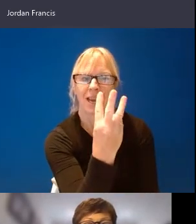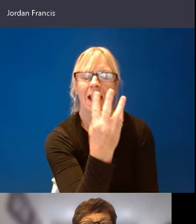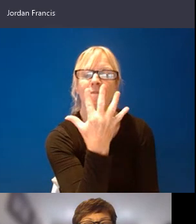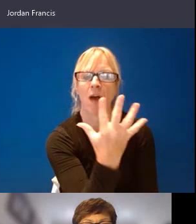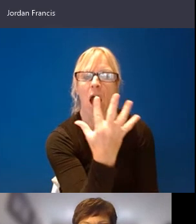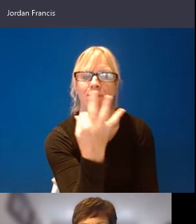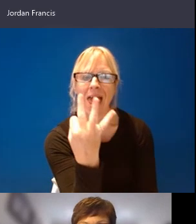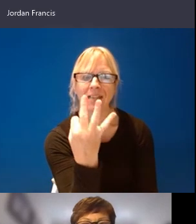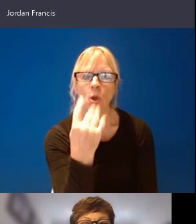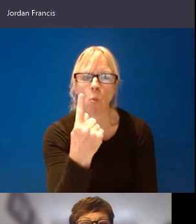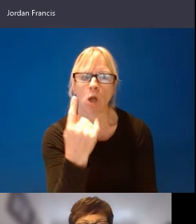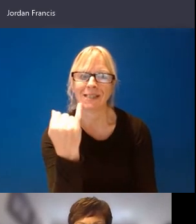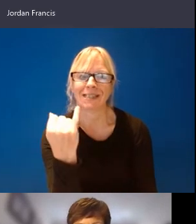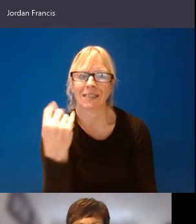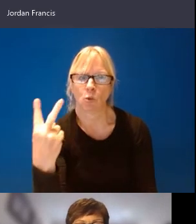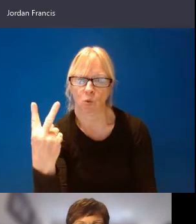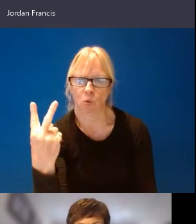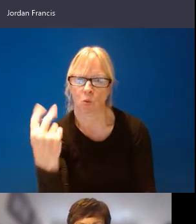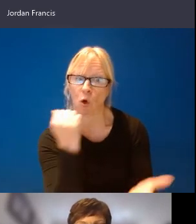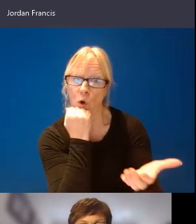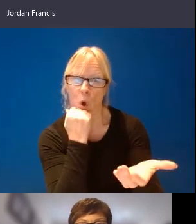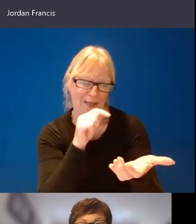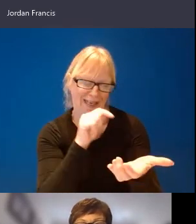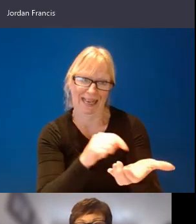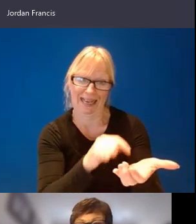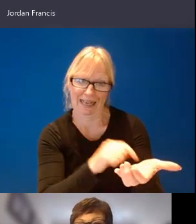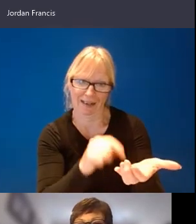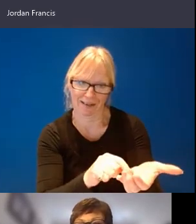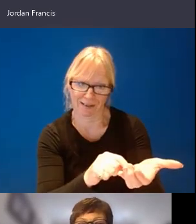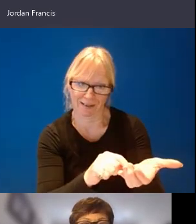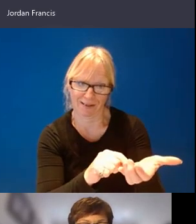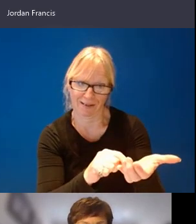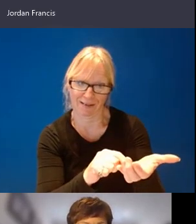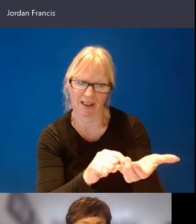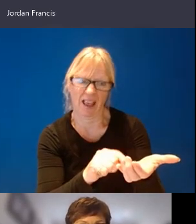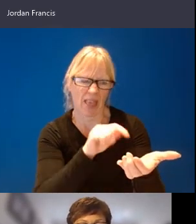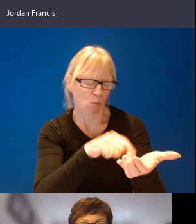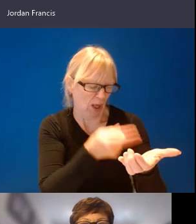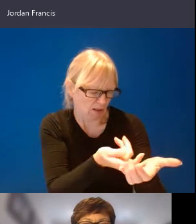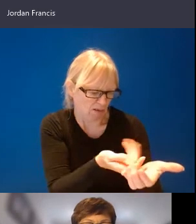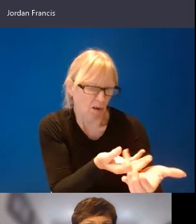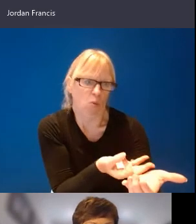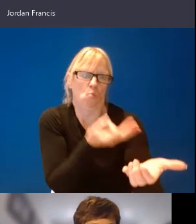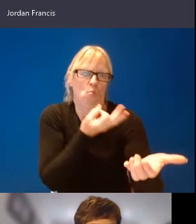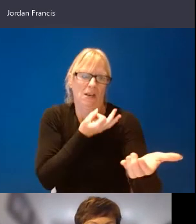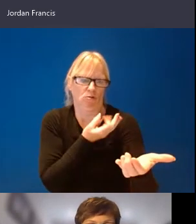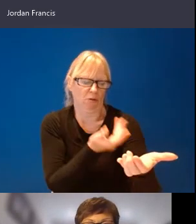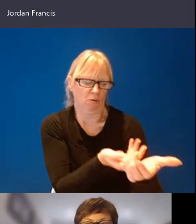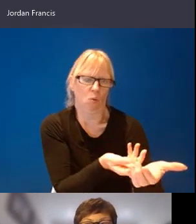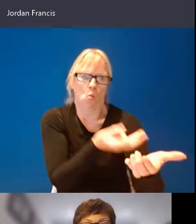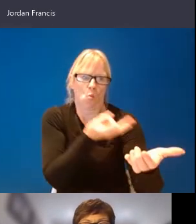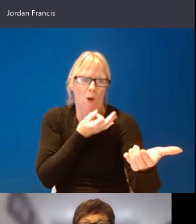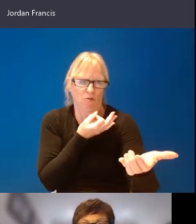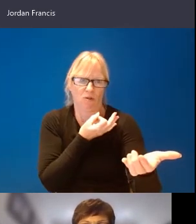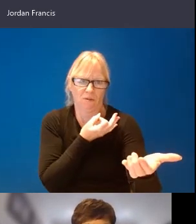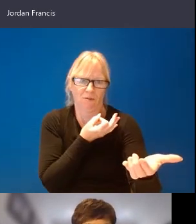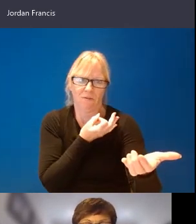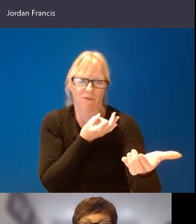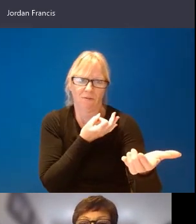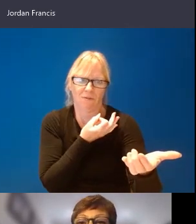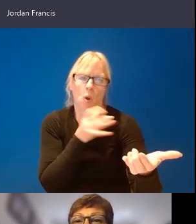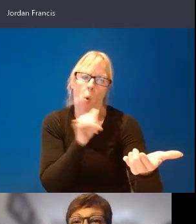43635812. And then we'll get the first question pop up on your phone and we'll put it up on the screen here, and we should be able to see the